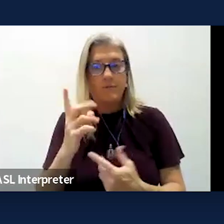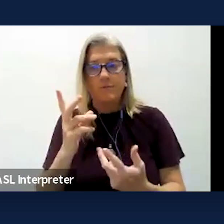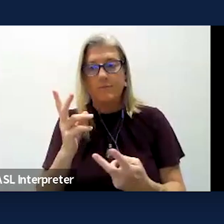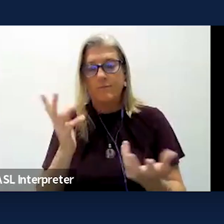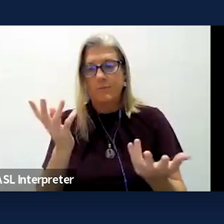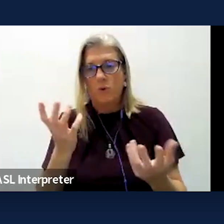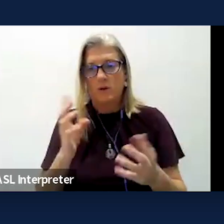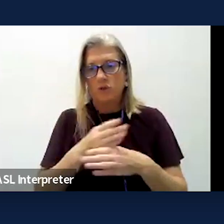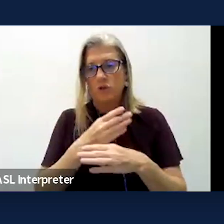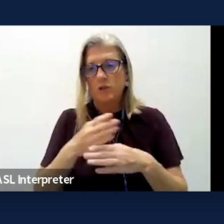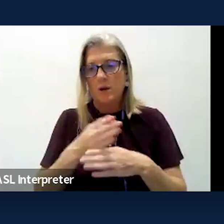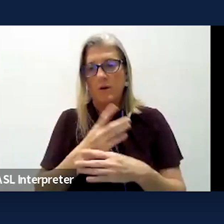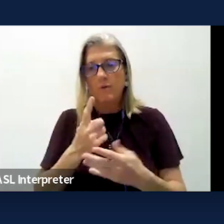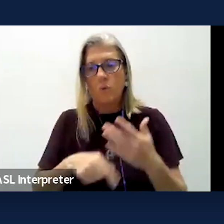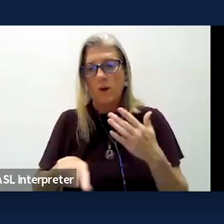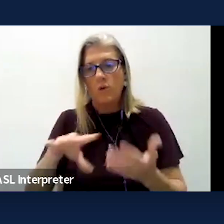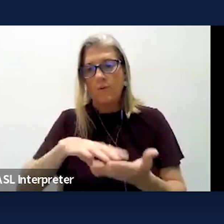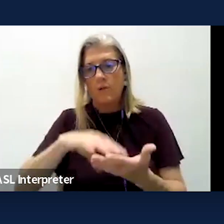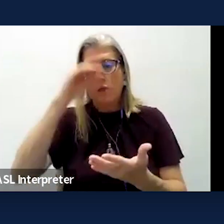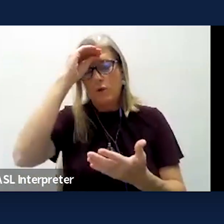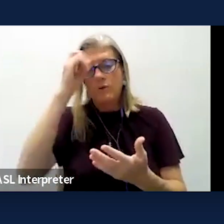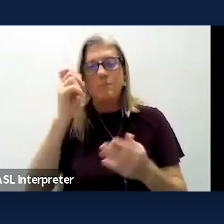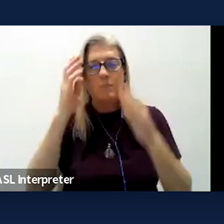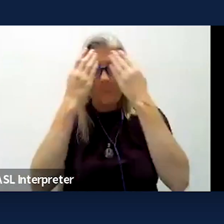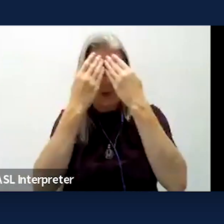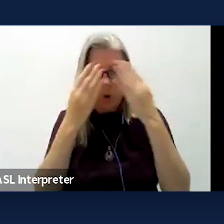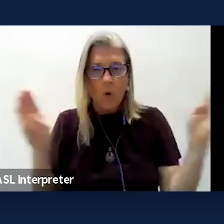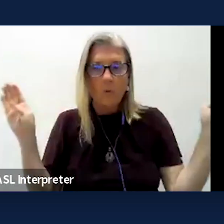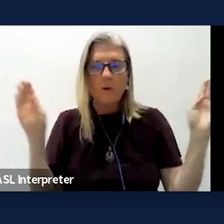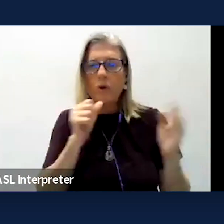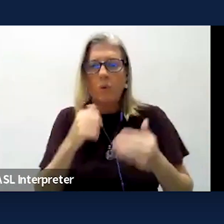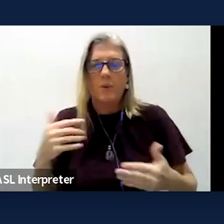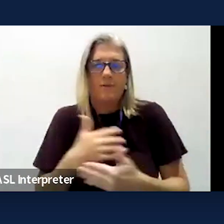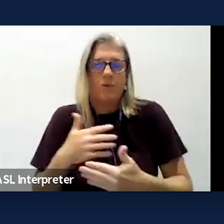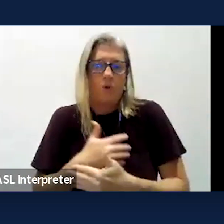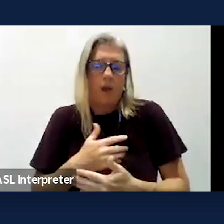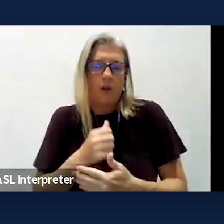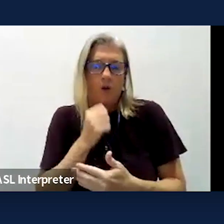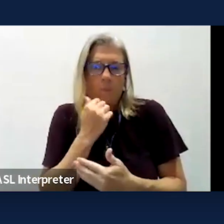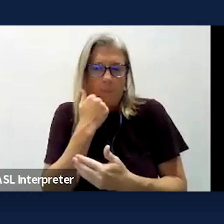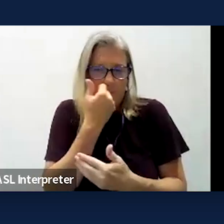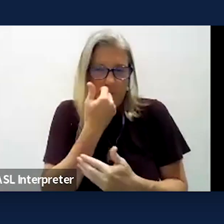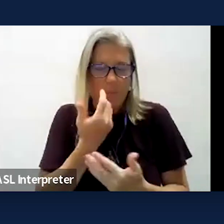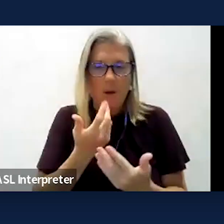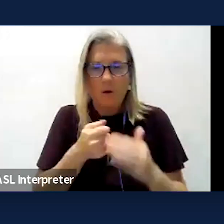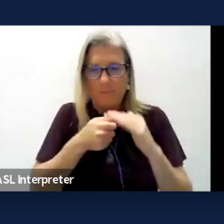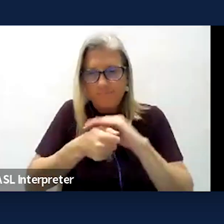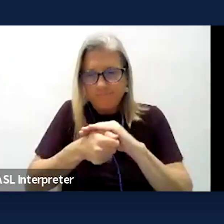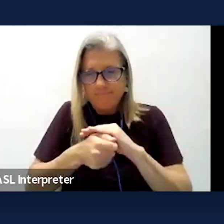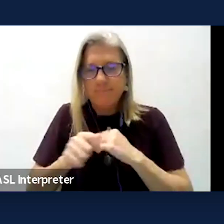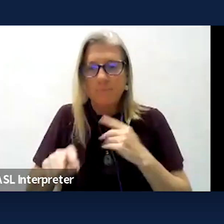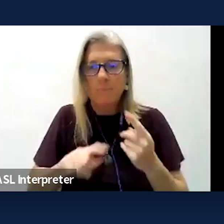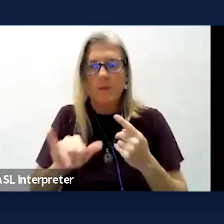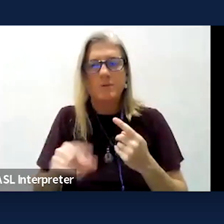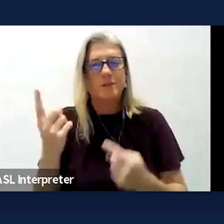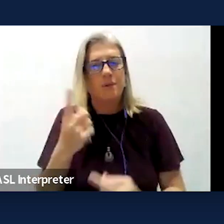or? Yeah, just be open. Don't be afraid to talk about it. Don't feel shame about it. It's just something you